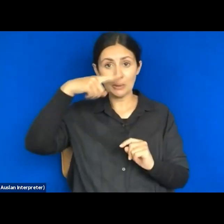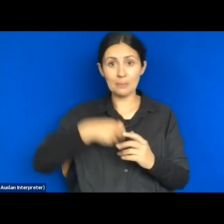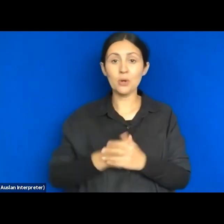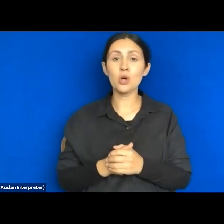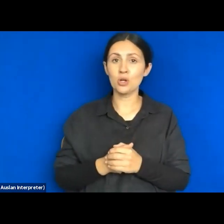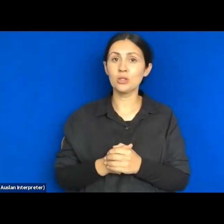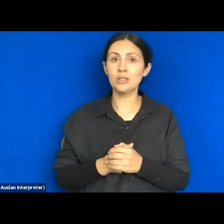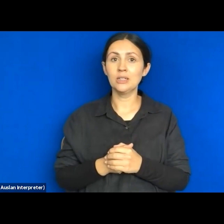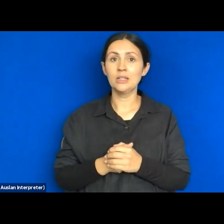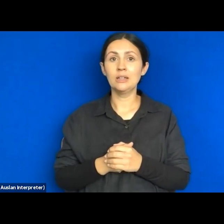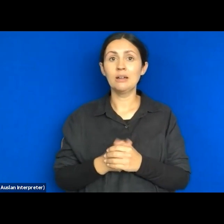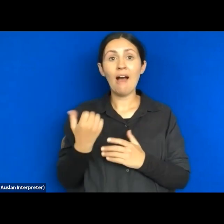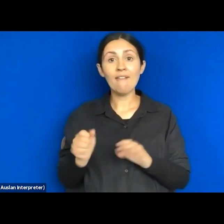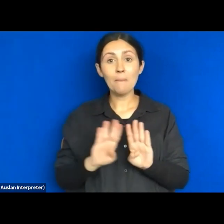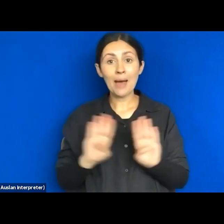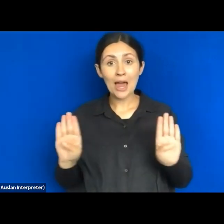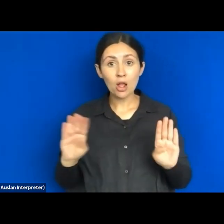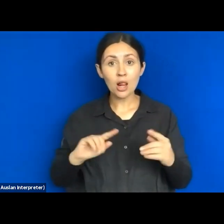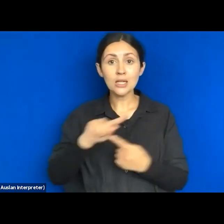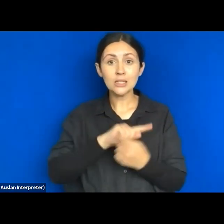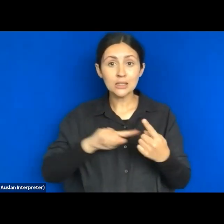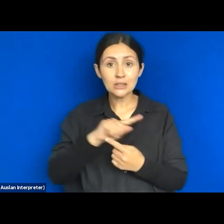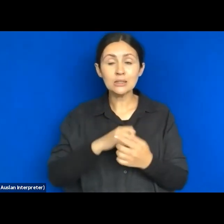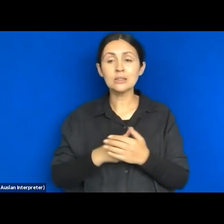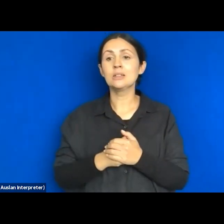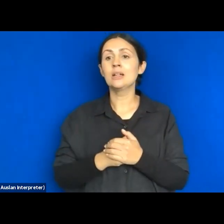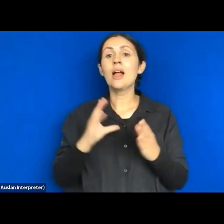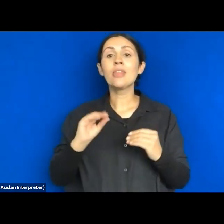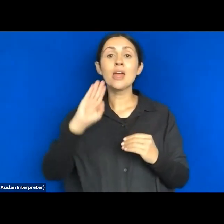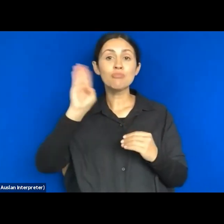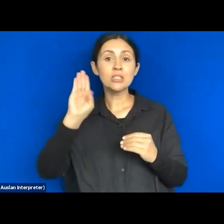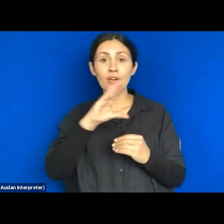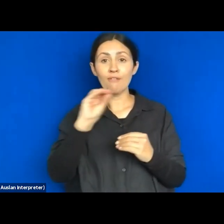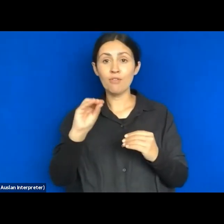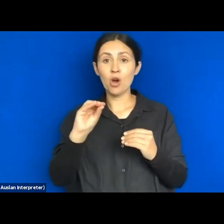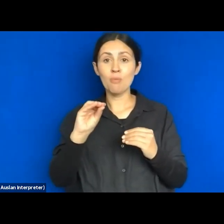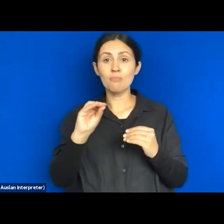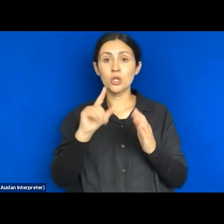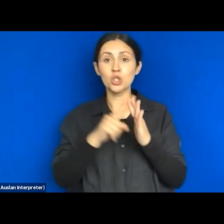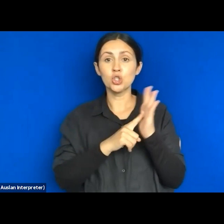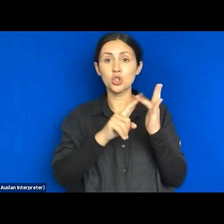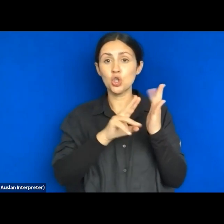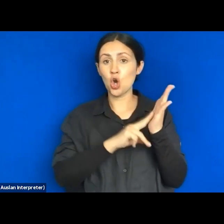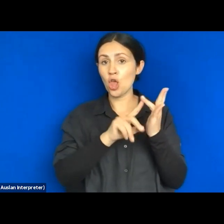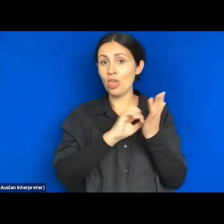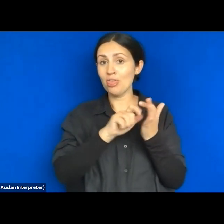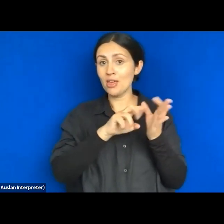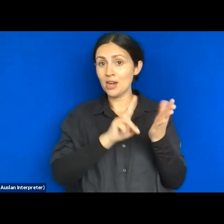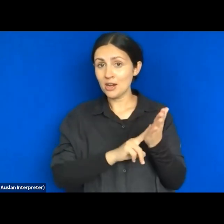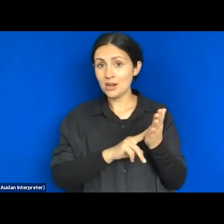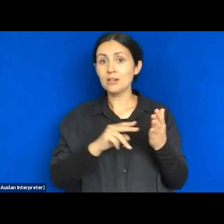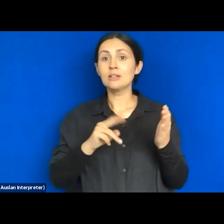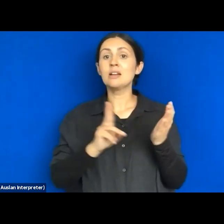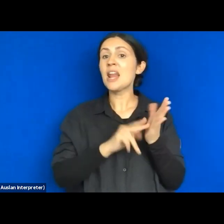there'll be a panel discussion after that, then a presentation from Jonathan Brett, then a presentation from Nadine Ezard, and